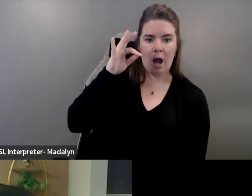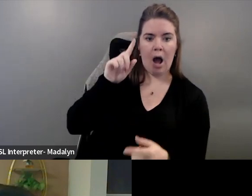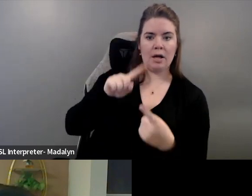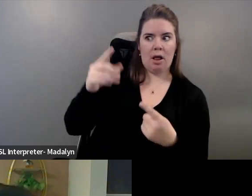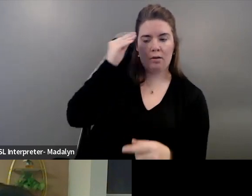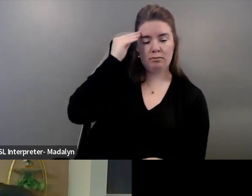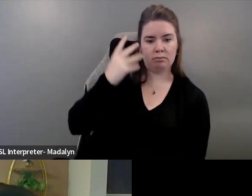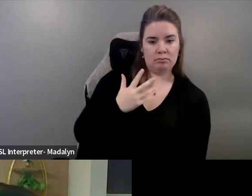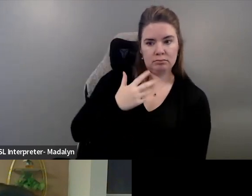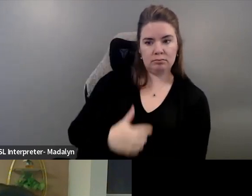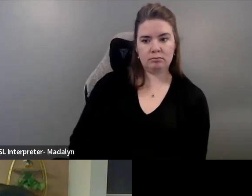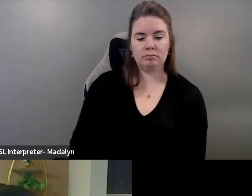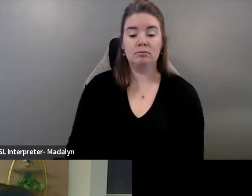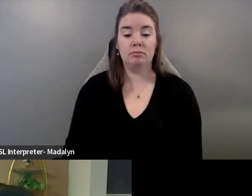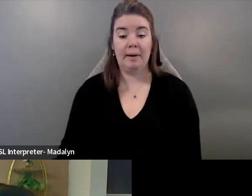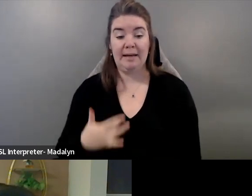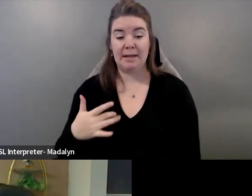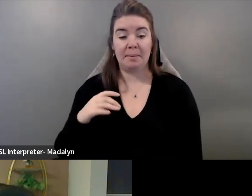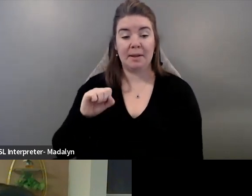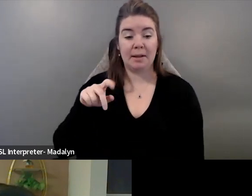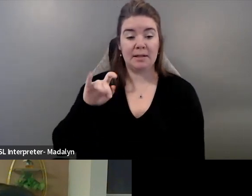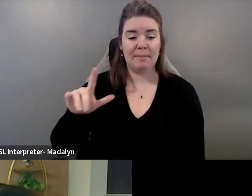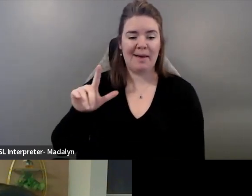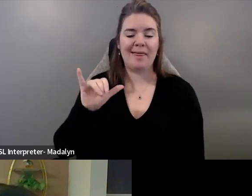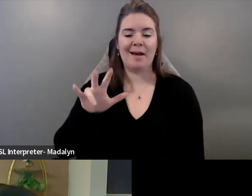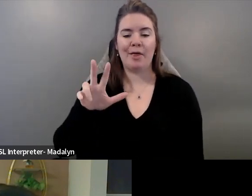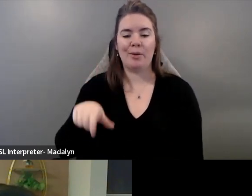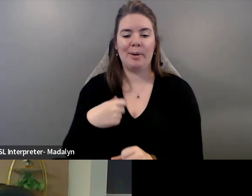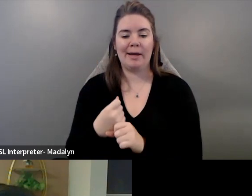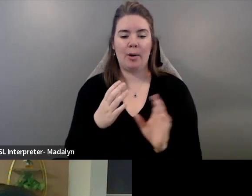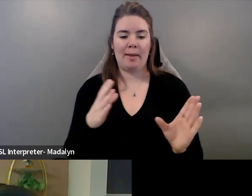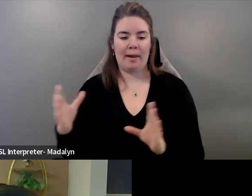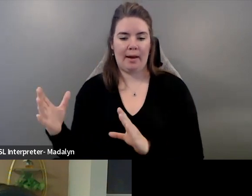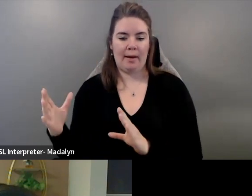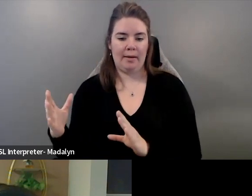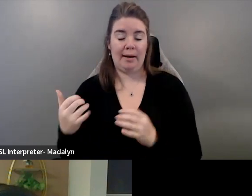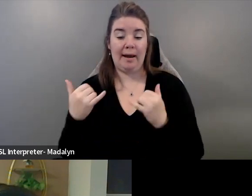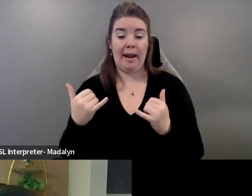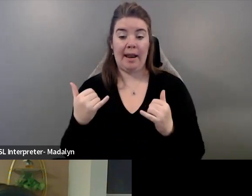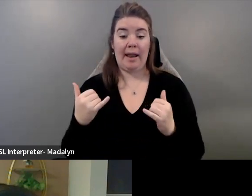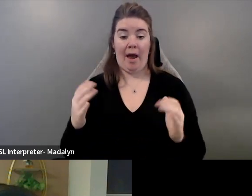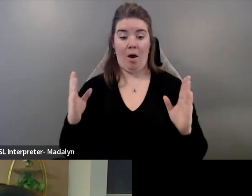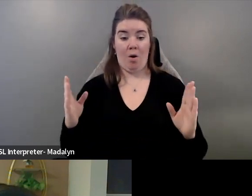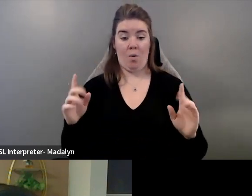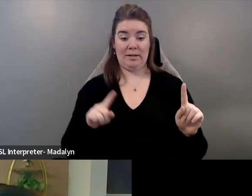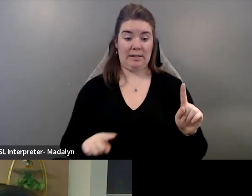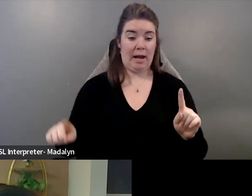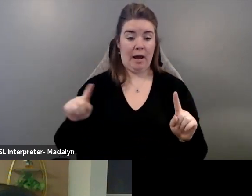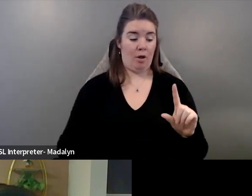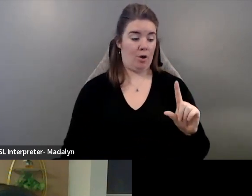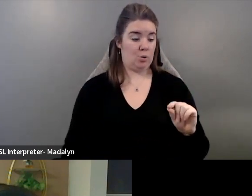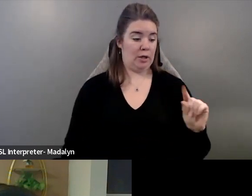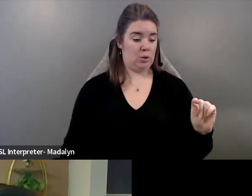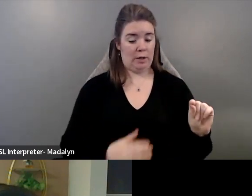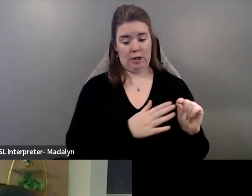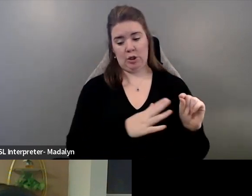itself is a 3-year plan. We're currently in the 2023 spill cycle. There was an extent, and